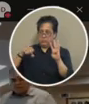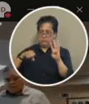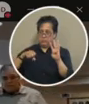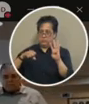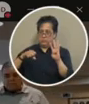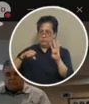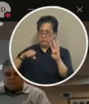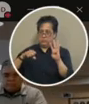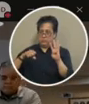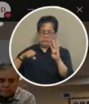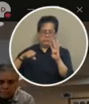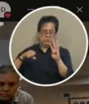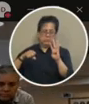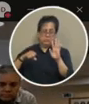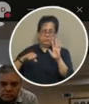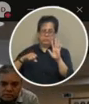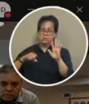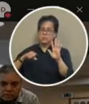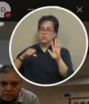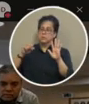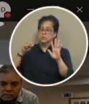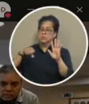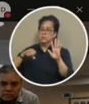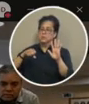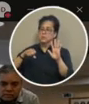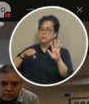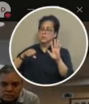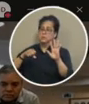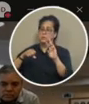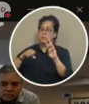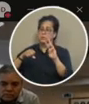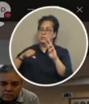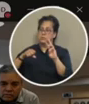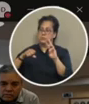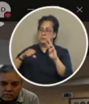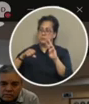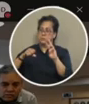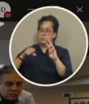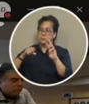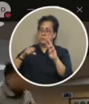Aye. Salcido, Aye. Rodriguez,